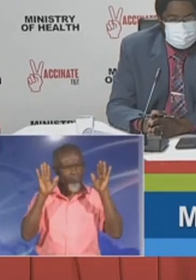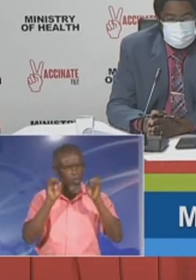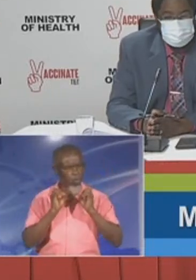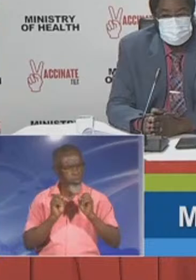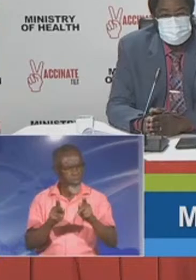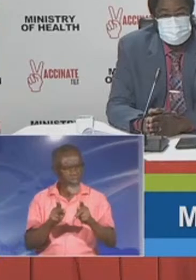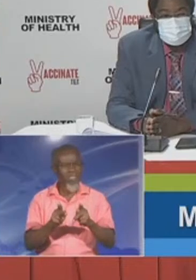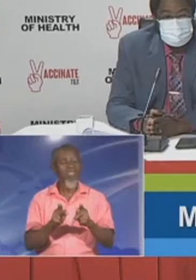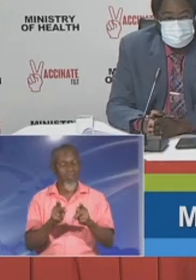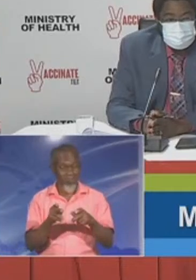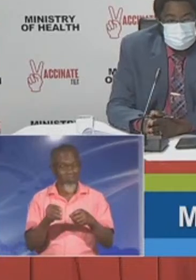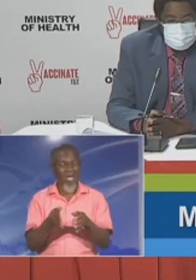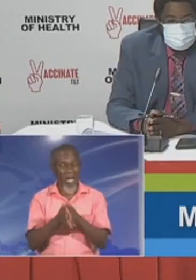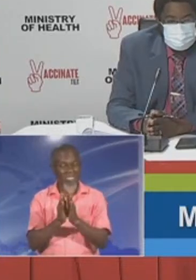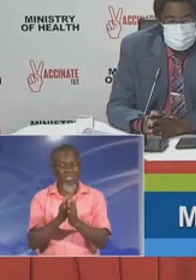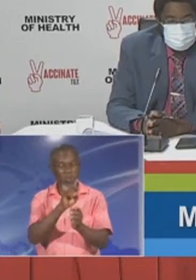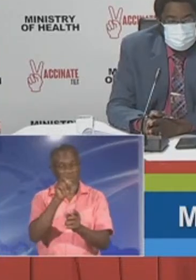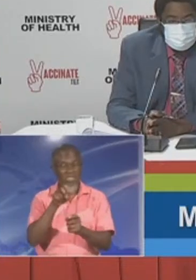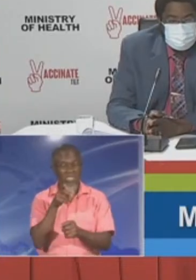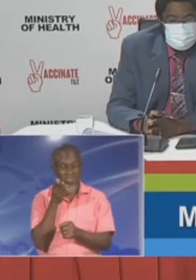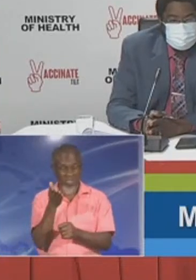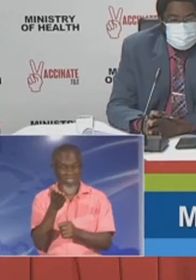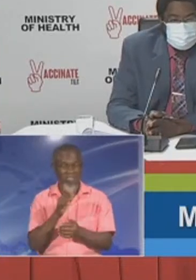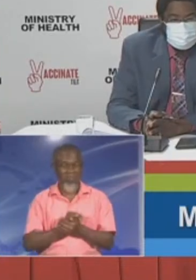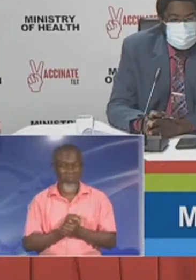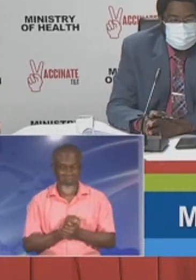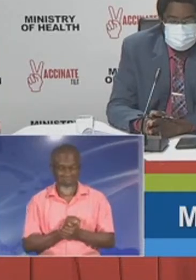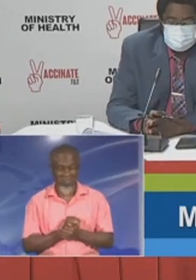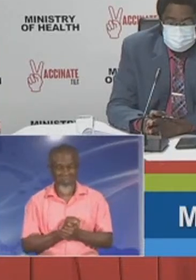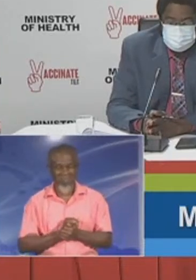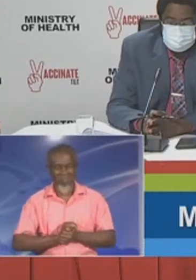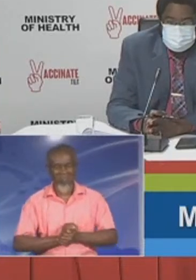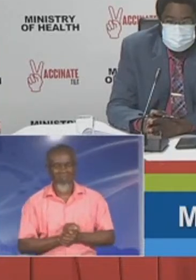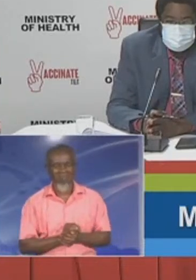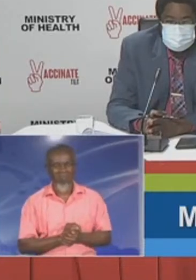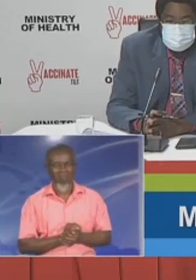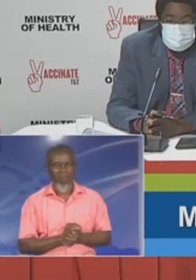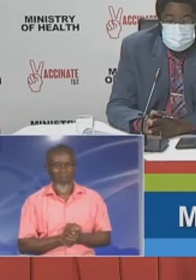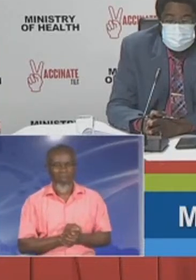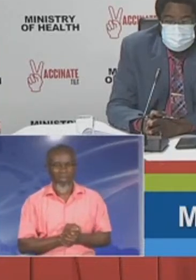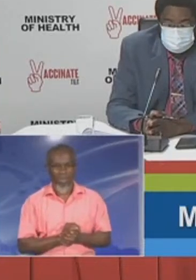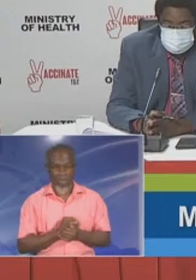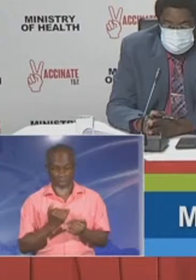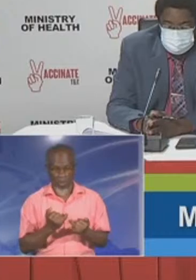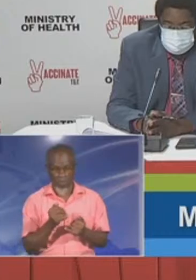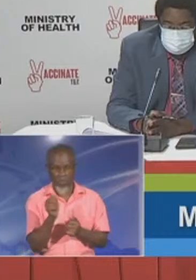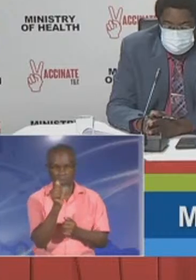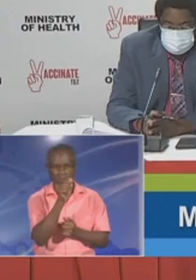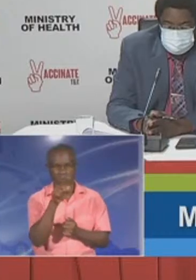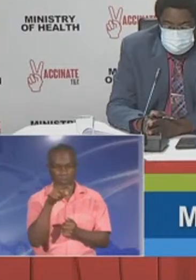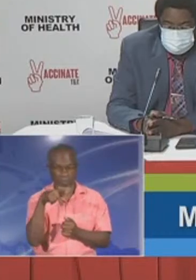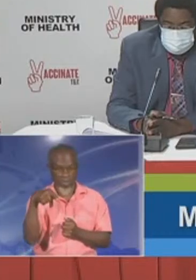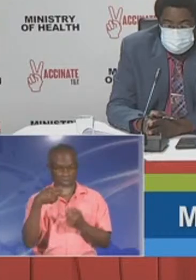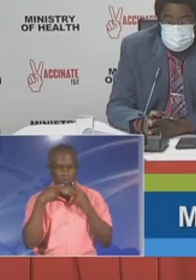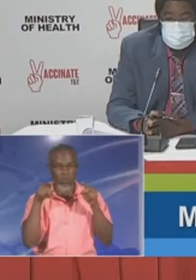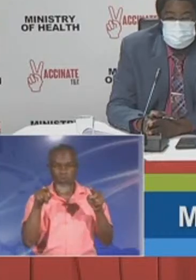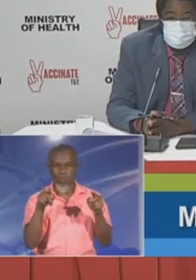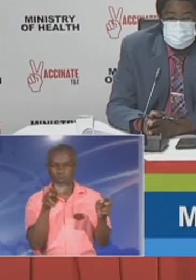this very experienced subject matter expert. Let's go to AZP News, as I said, for another question, please.